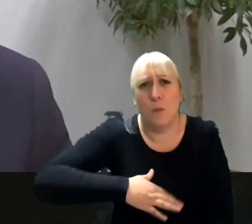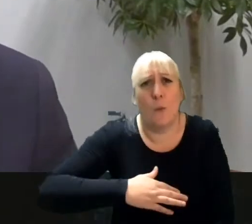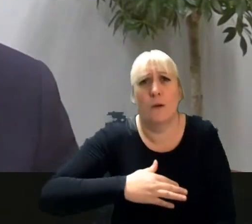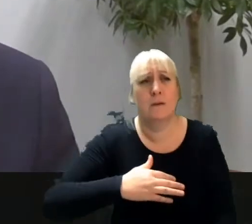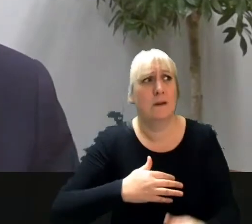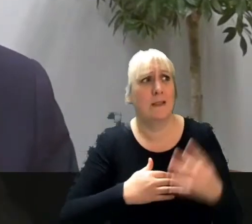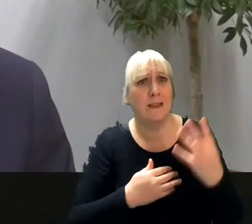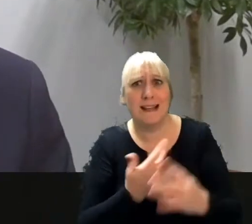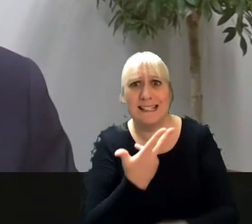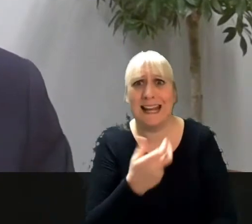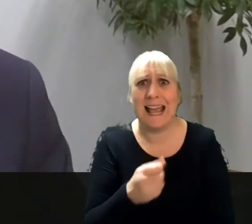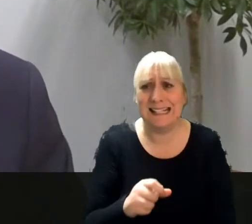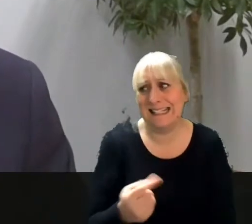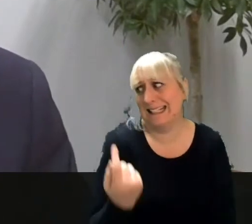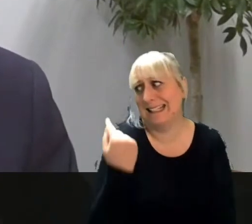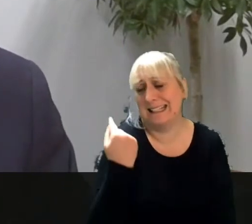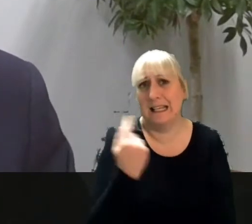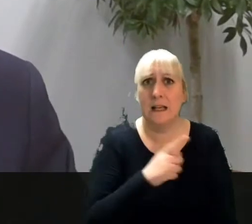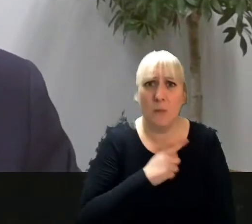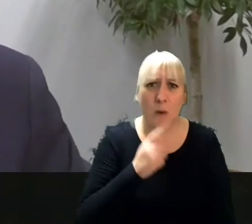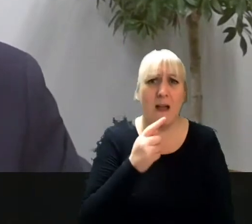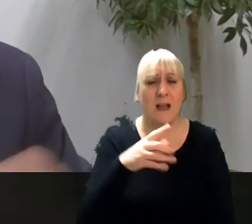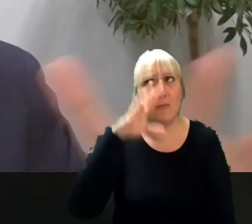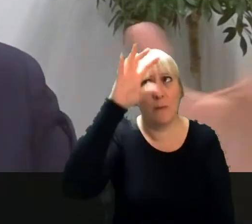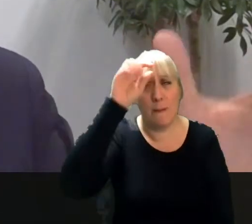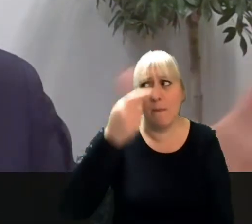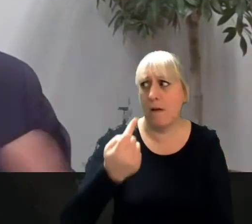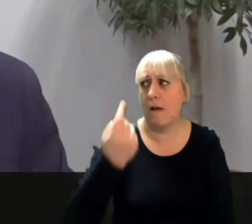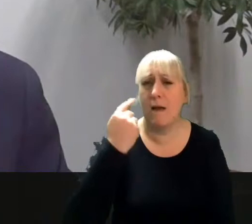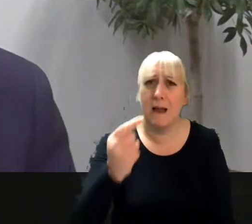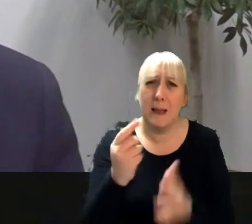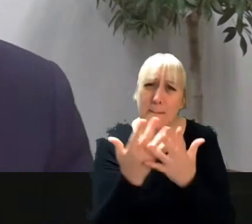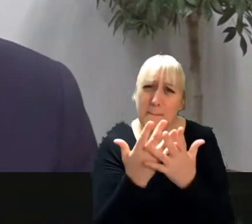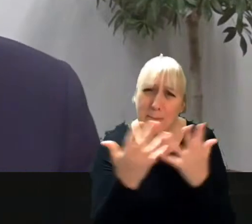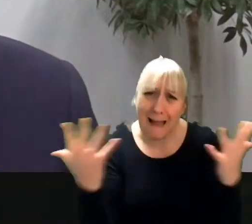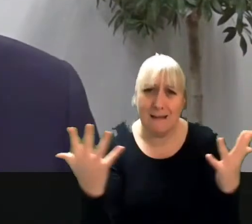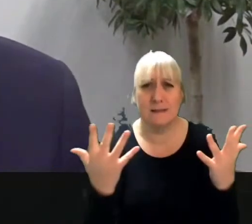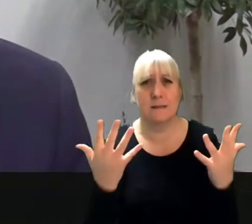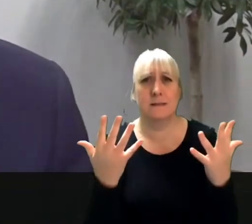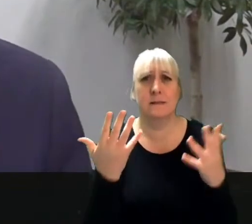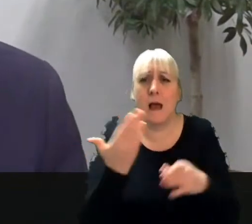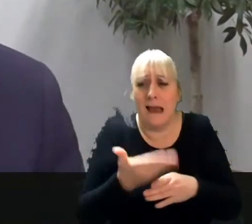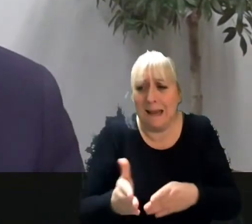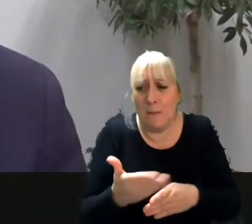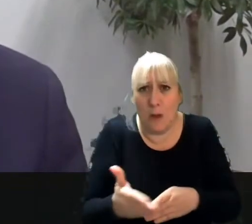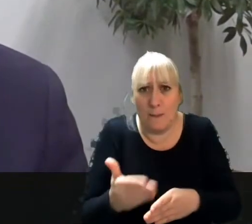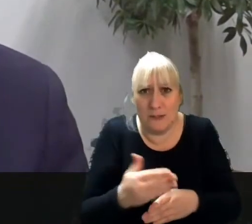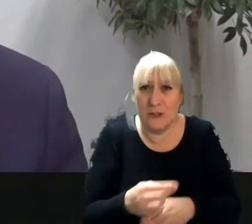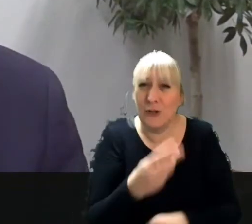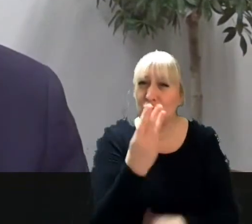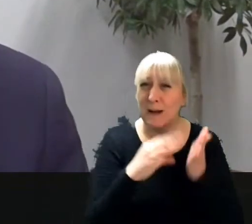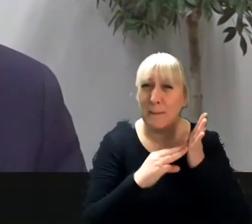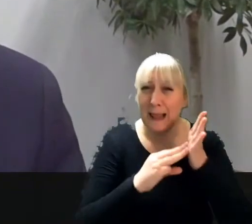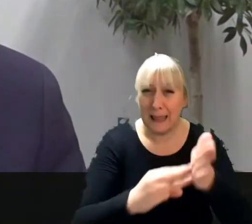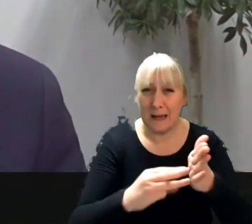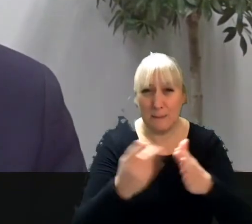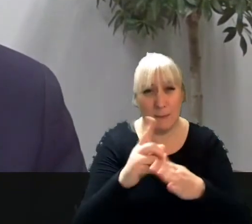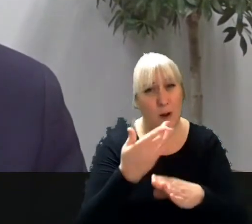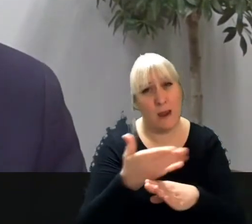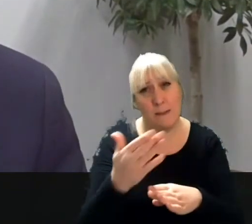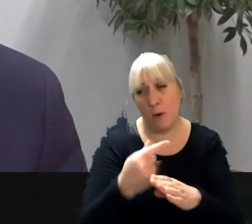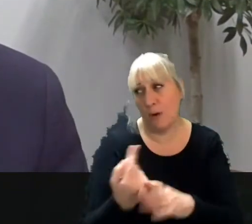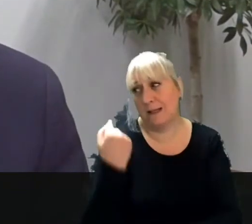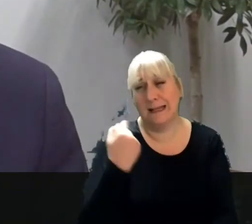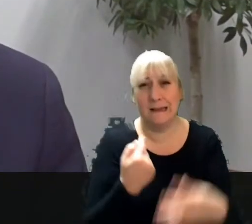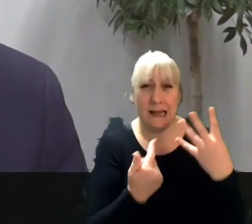the 1980s, we had mass unemployment in our city. Across the country, more than 3 million. We've got to avoid that happening in London, because that'll lead to